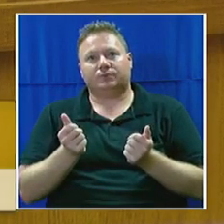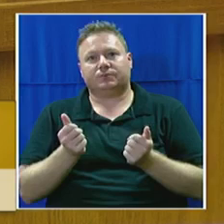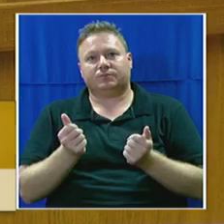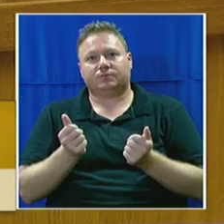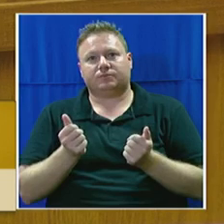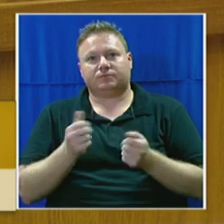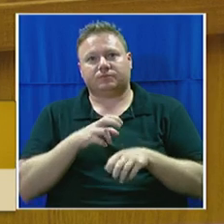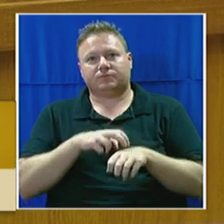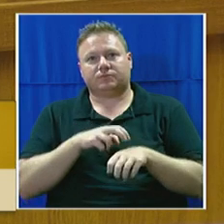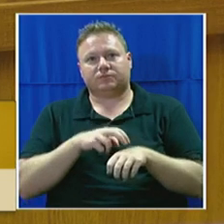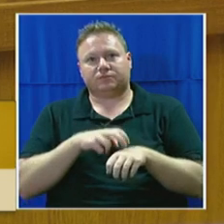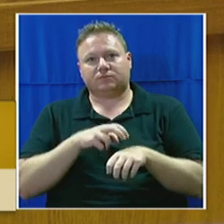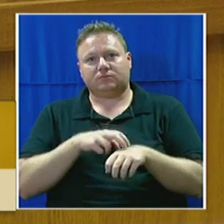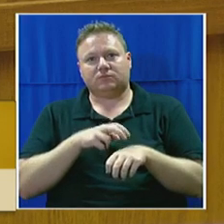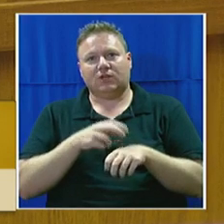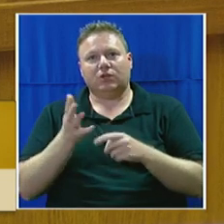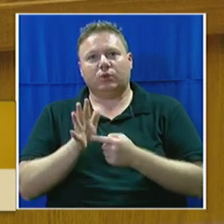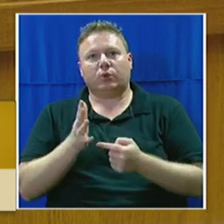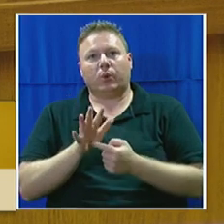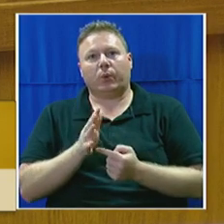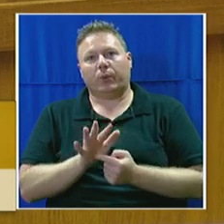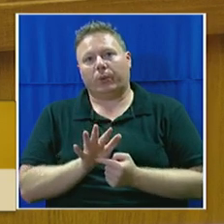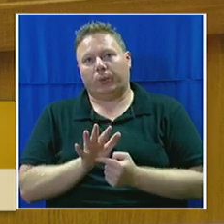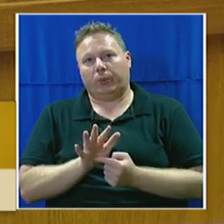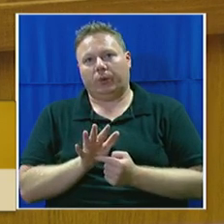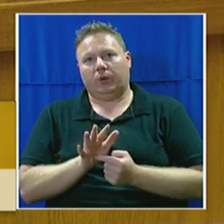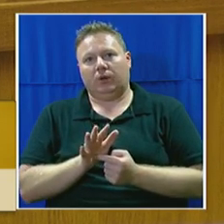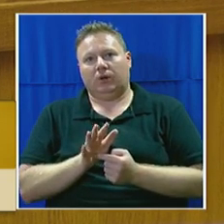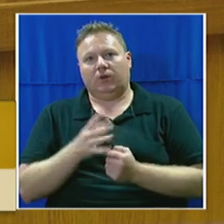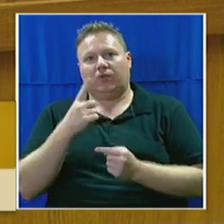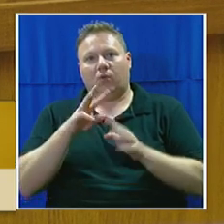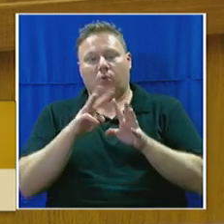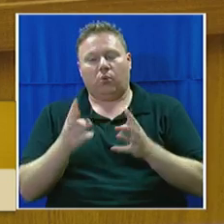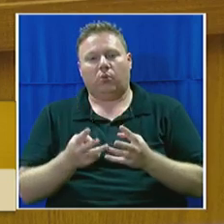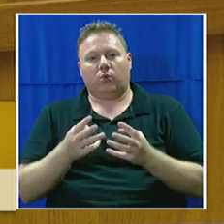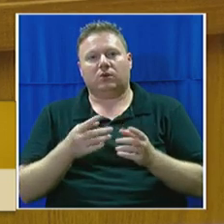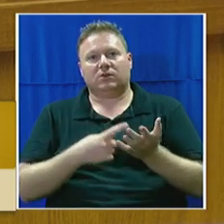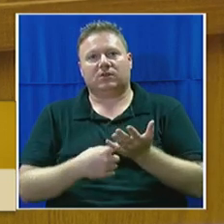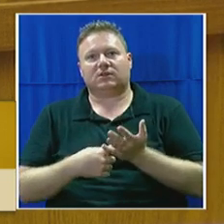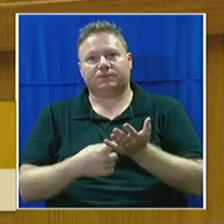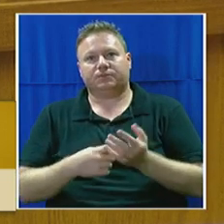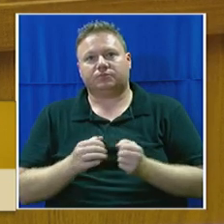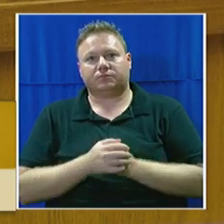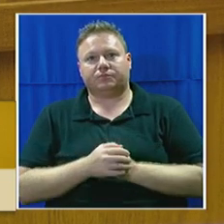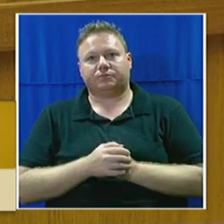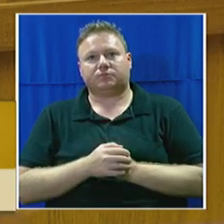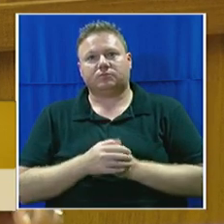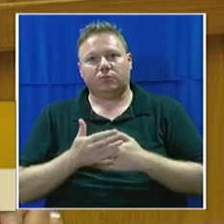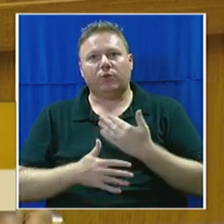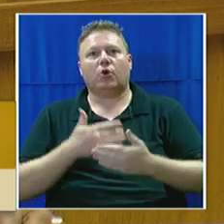this global discussion. Firstly, there is no functional purpose in